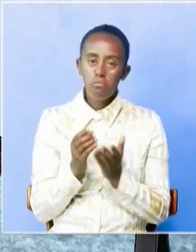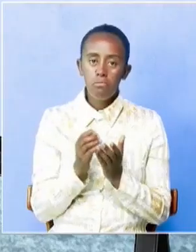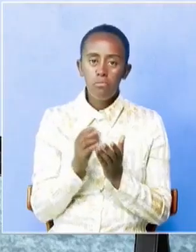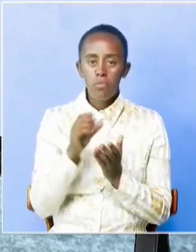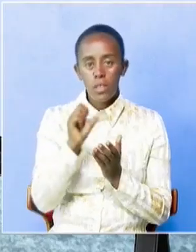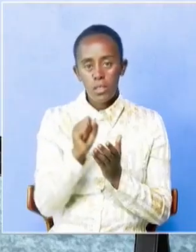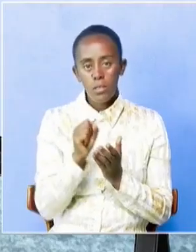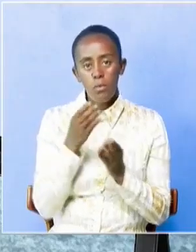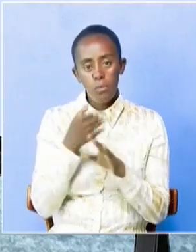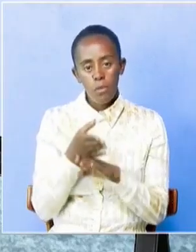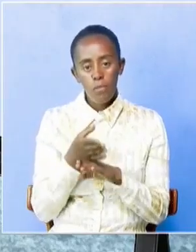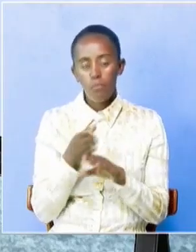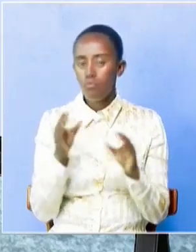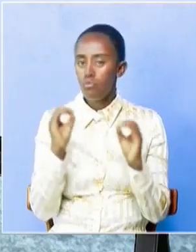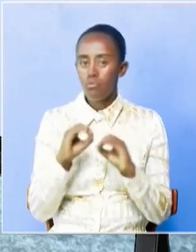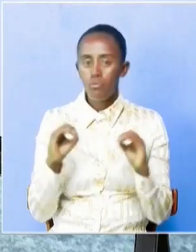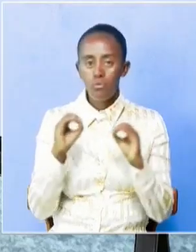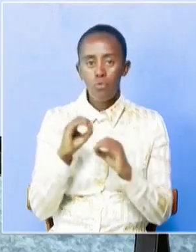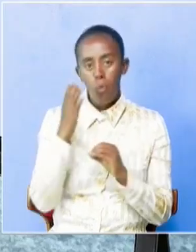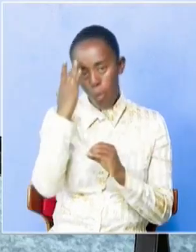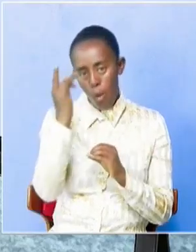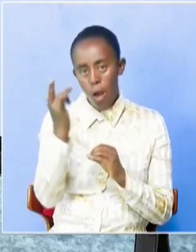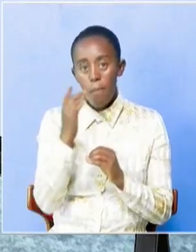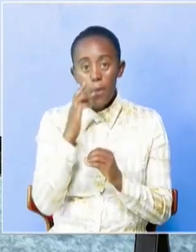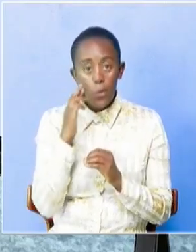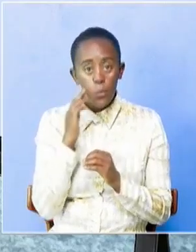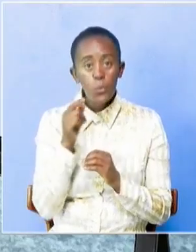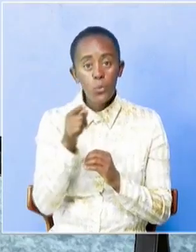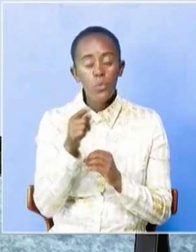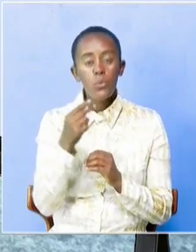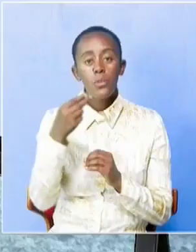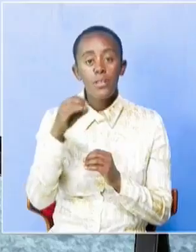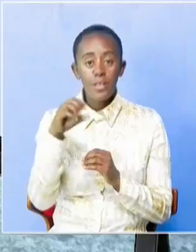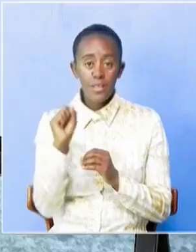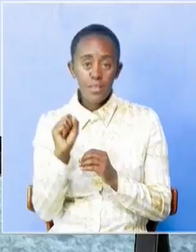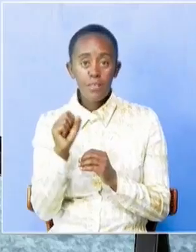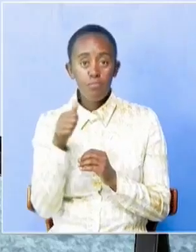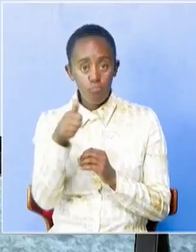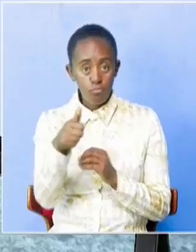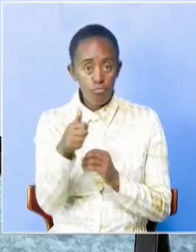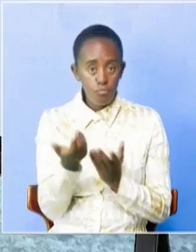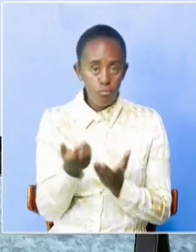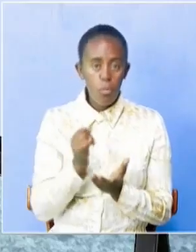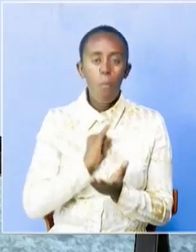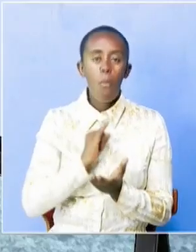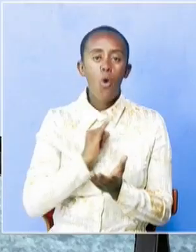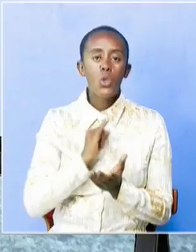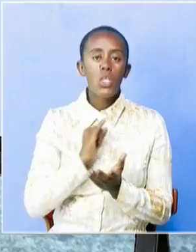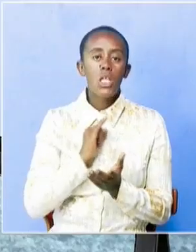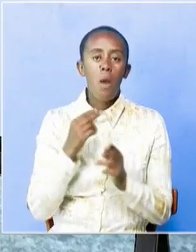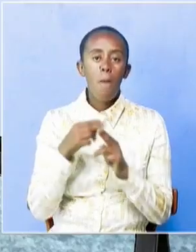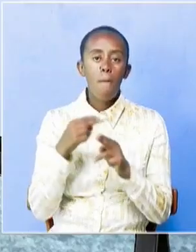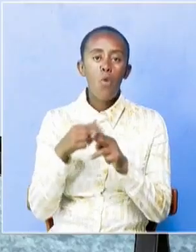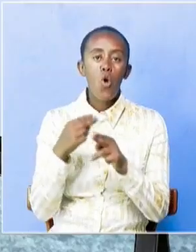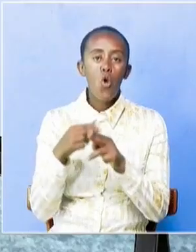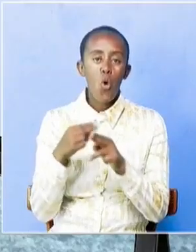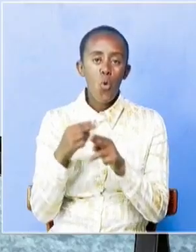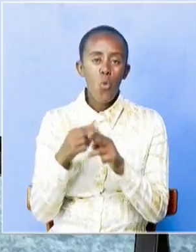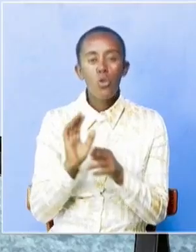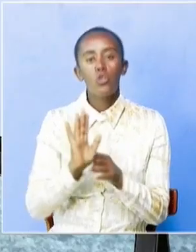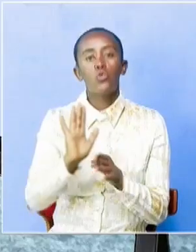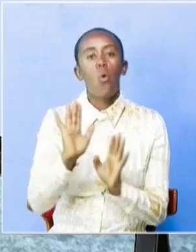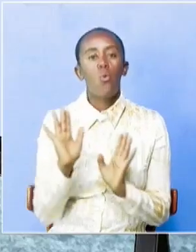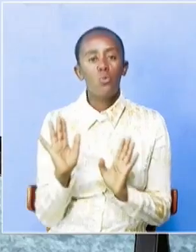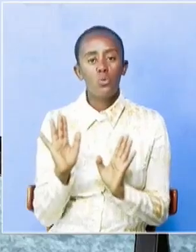or after S? No. Why? Because this pronoun is what? A possessive pronoun on its